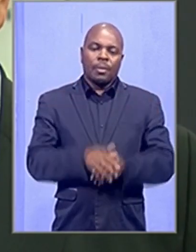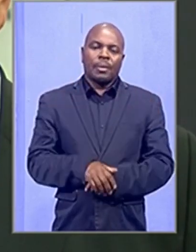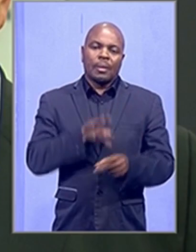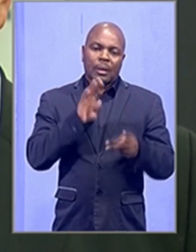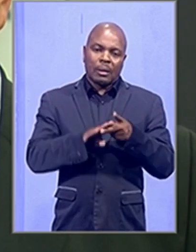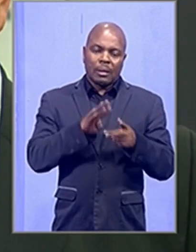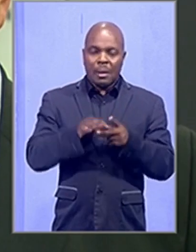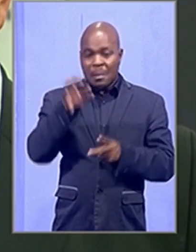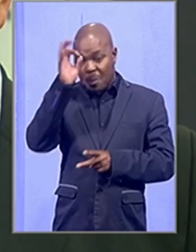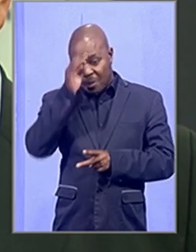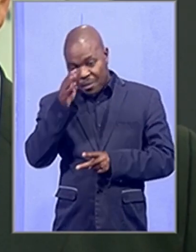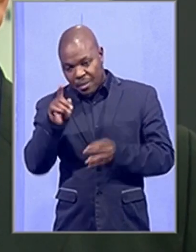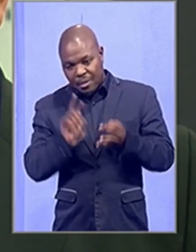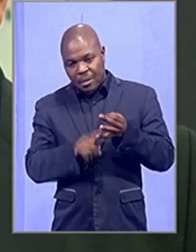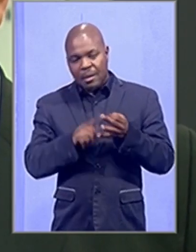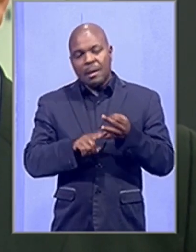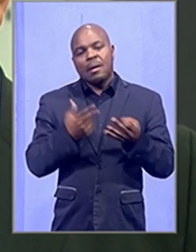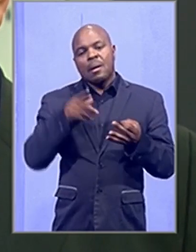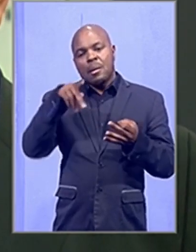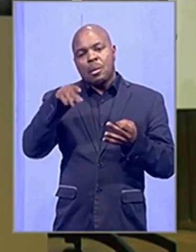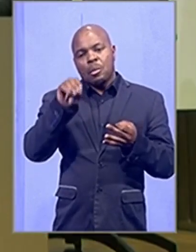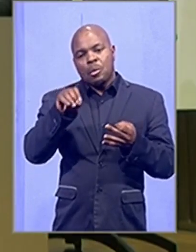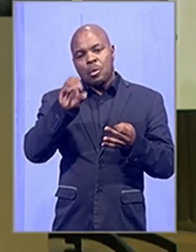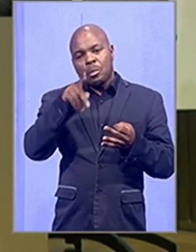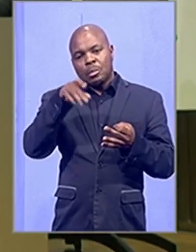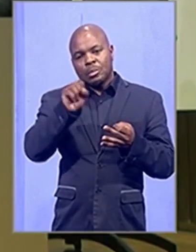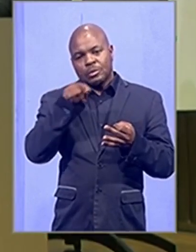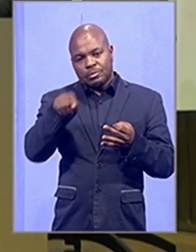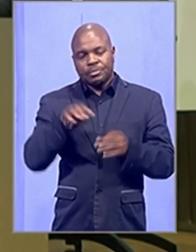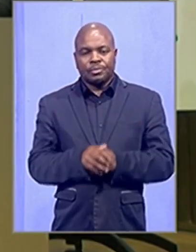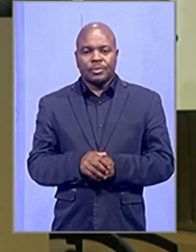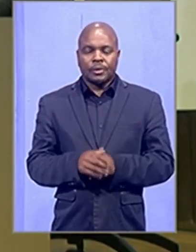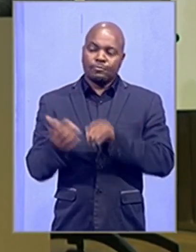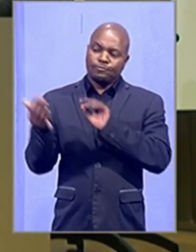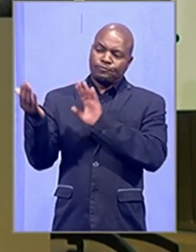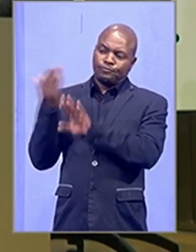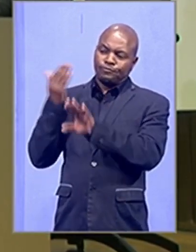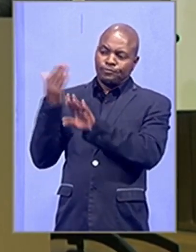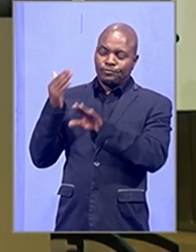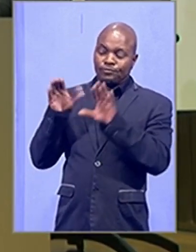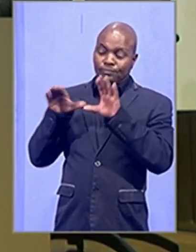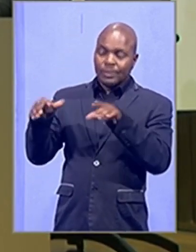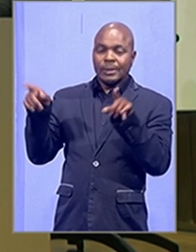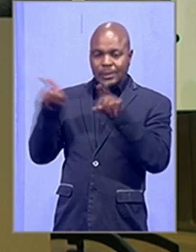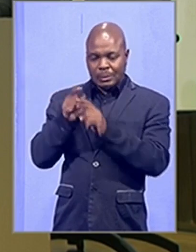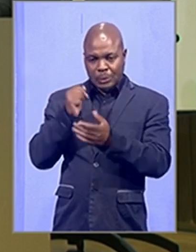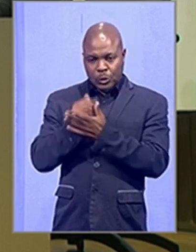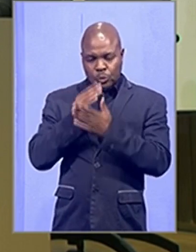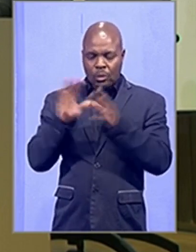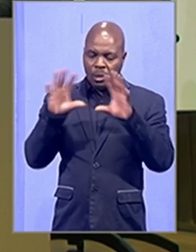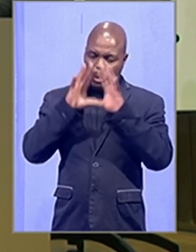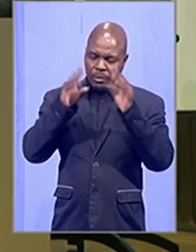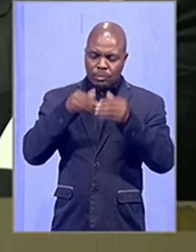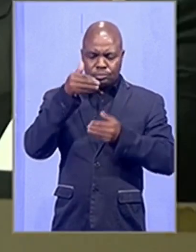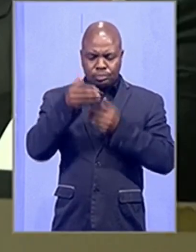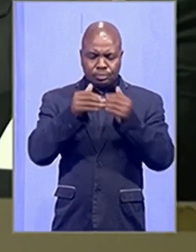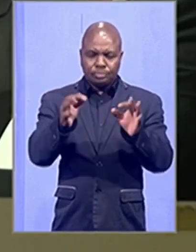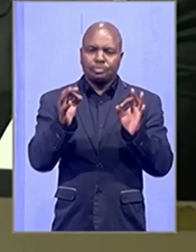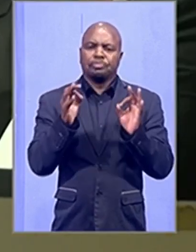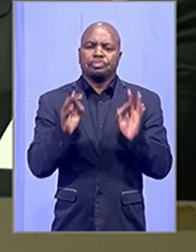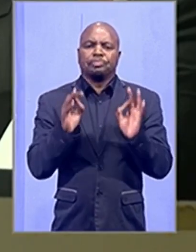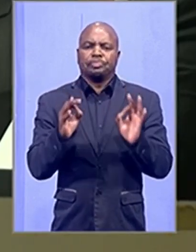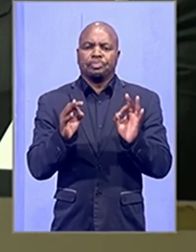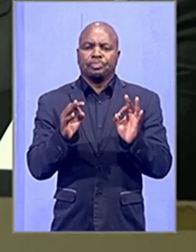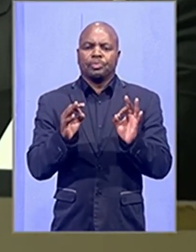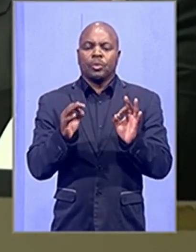the SABC members and POPs members that will assist there. Ba tša pharakano ba tlo kgonthišiša gore tšohle di sepela ka